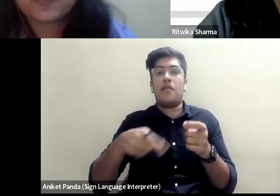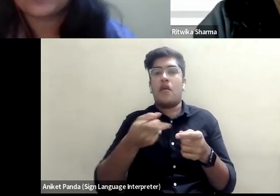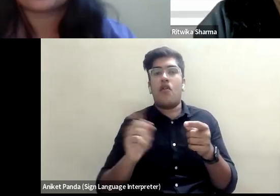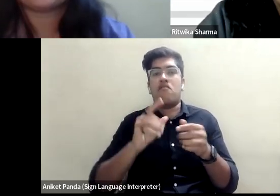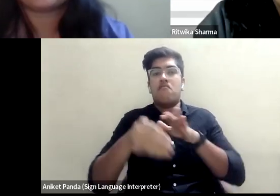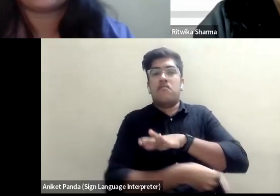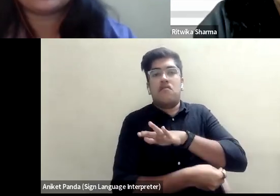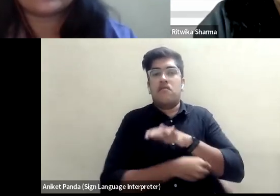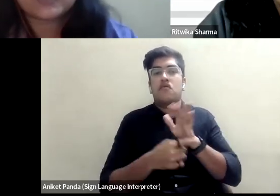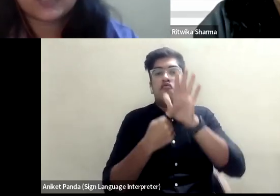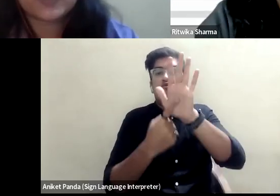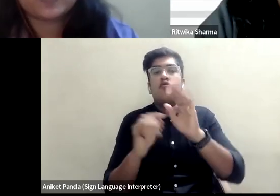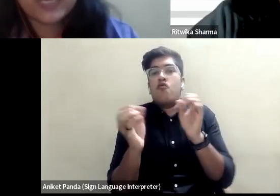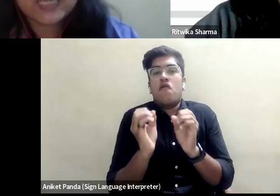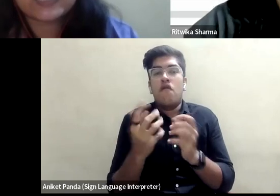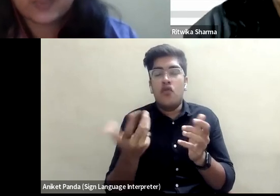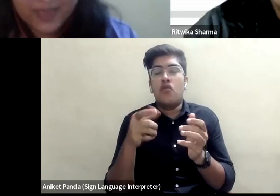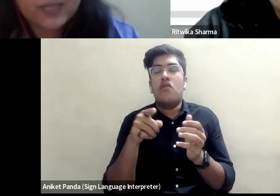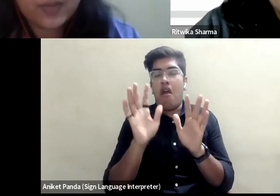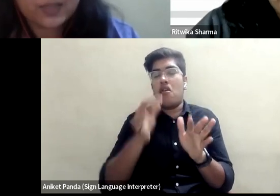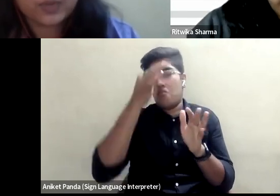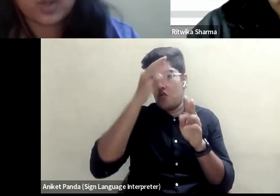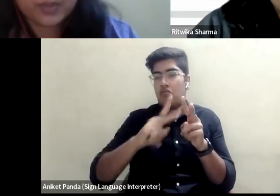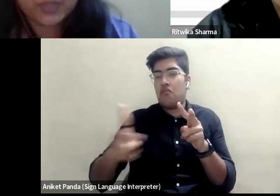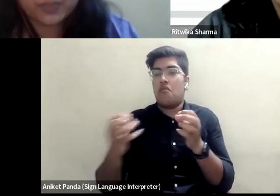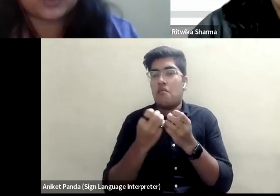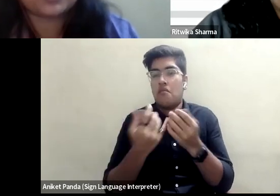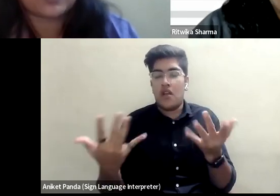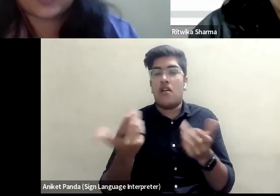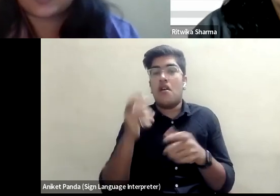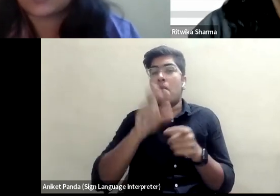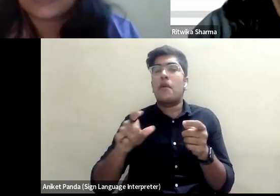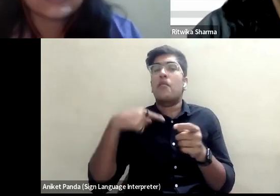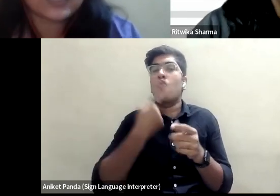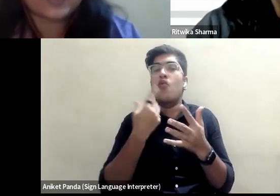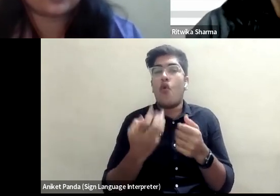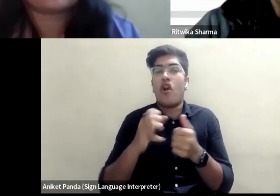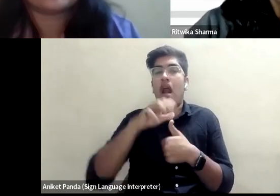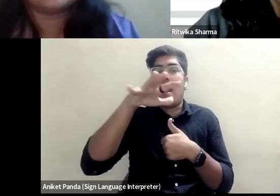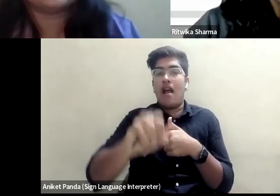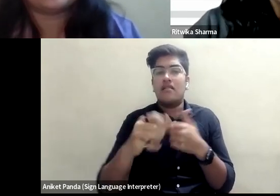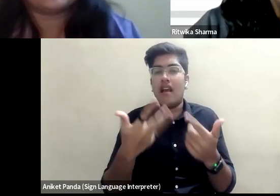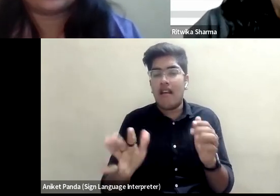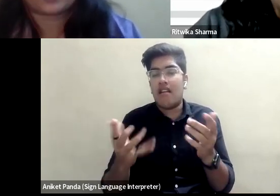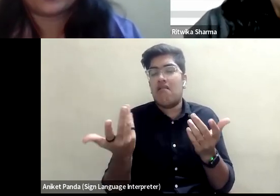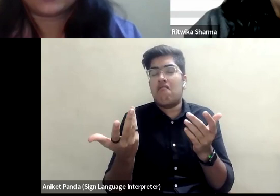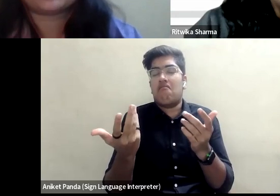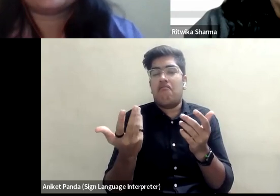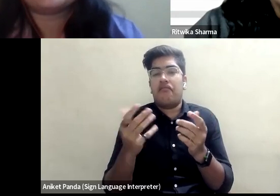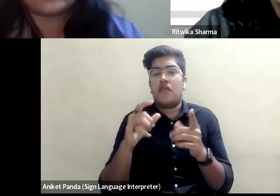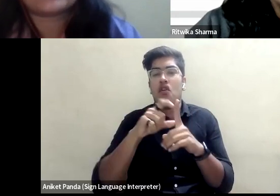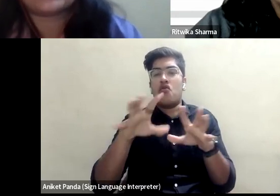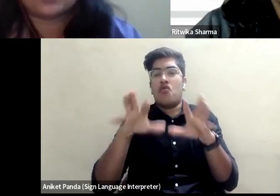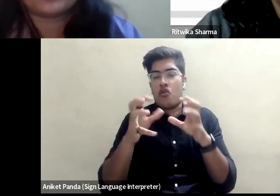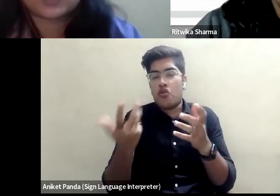time. So all of these things make it very difficult for common people to access any kind of